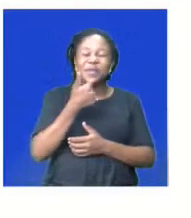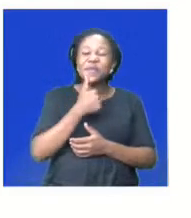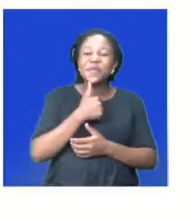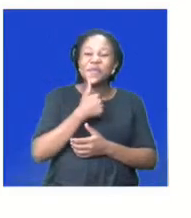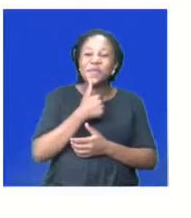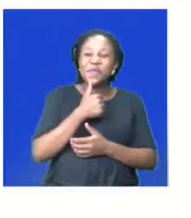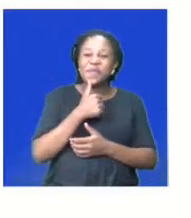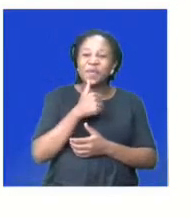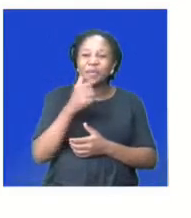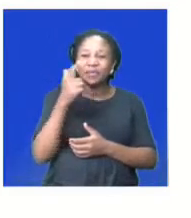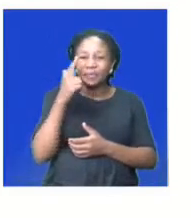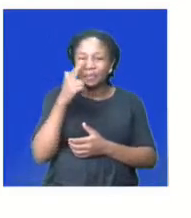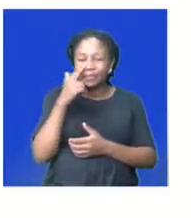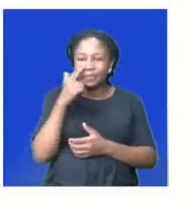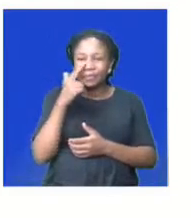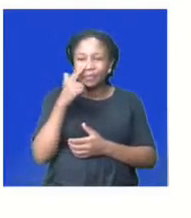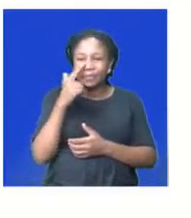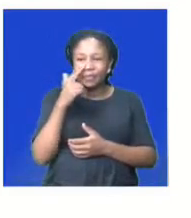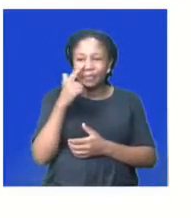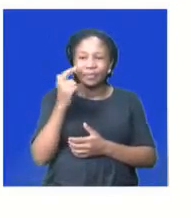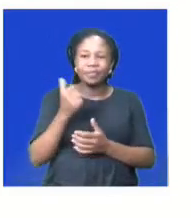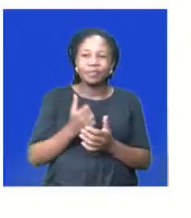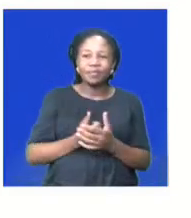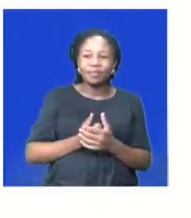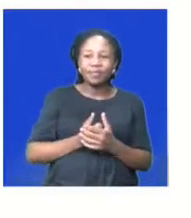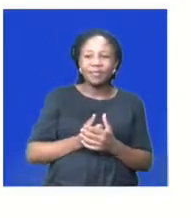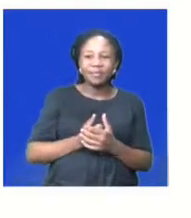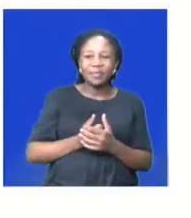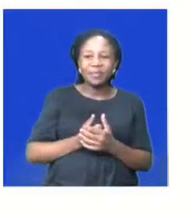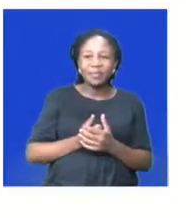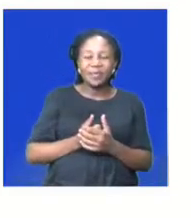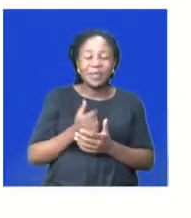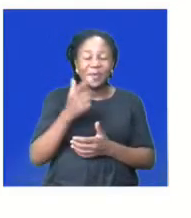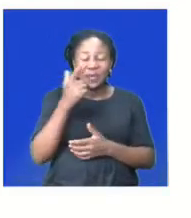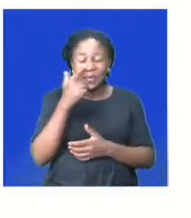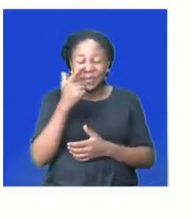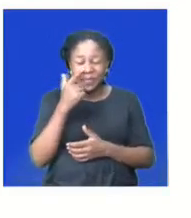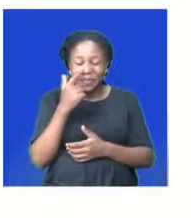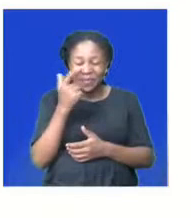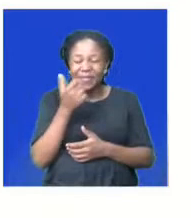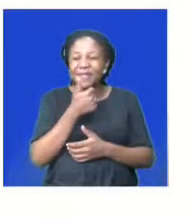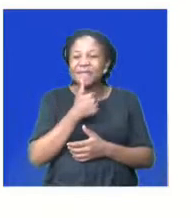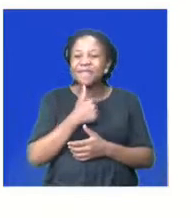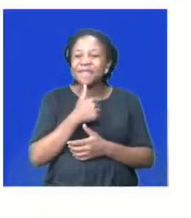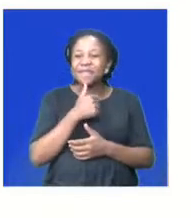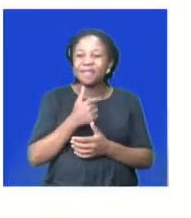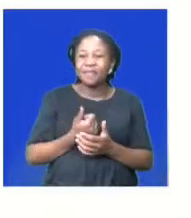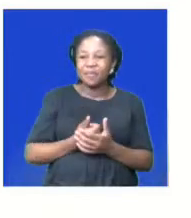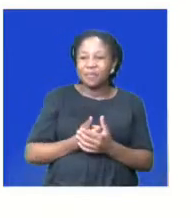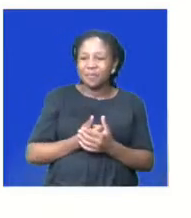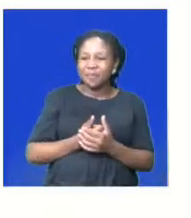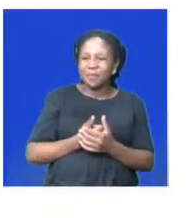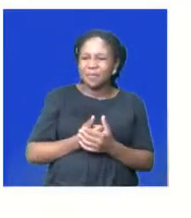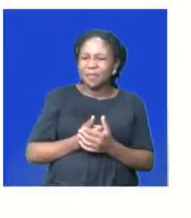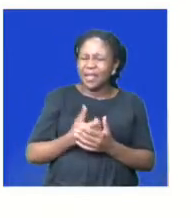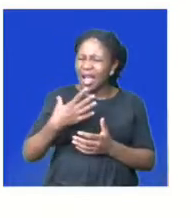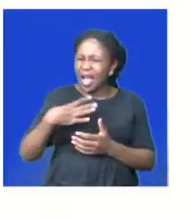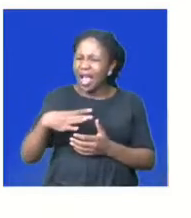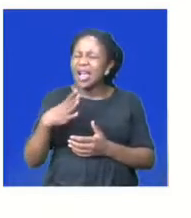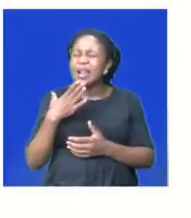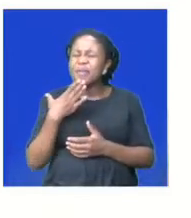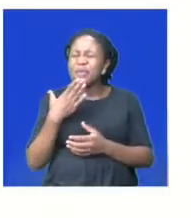nose. He is smelling a flower using the nose. And this one, what is he